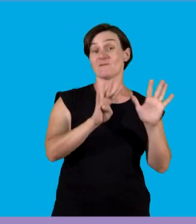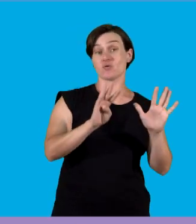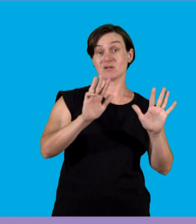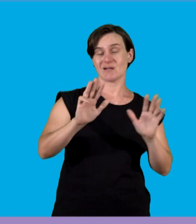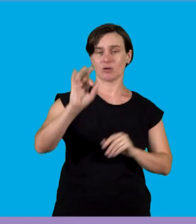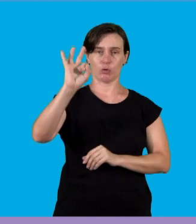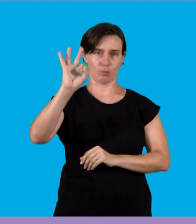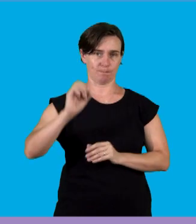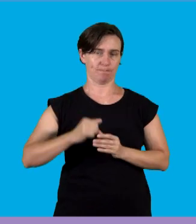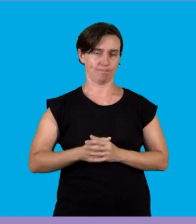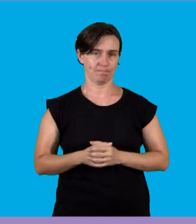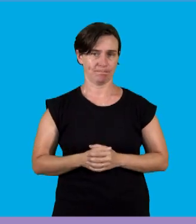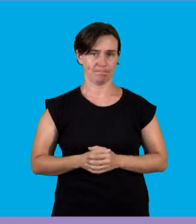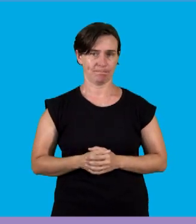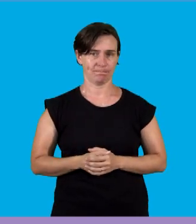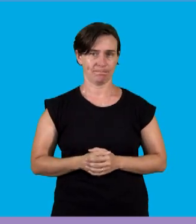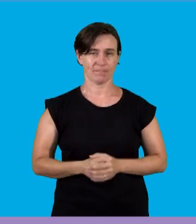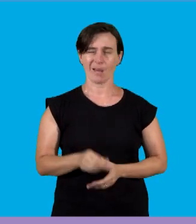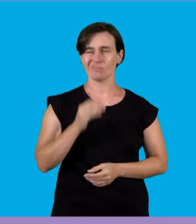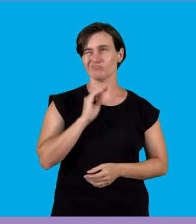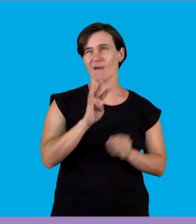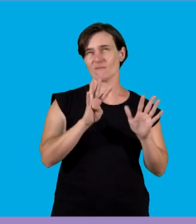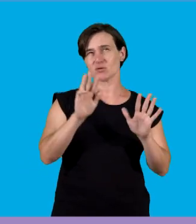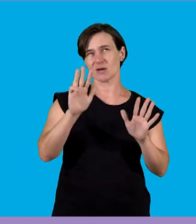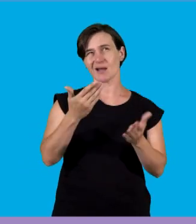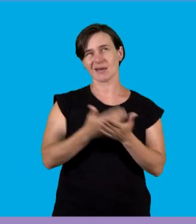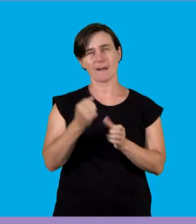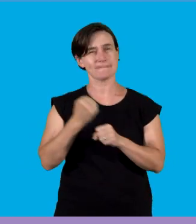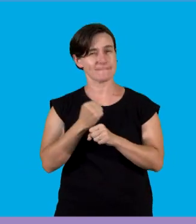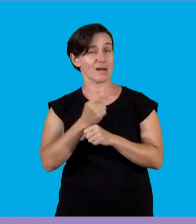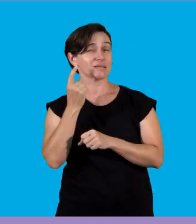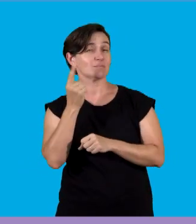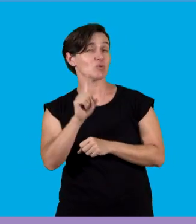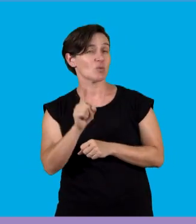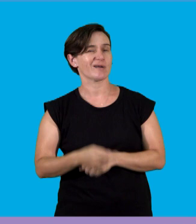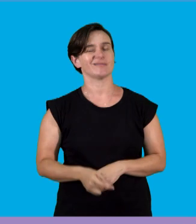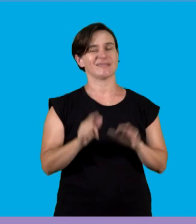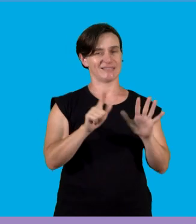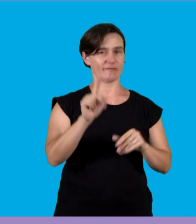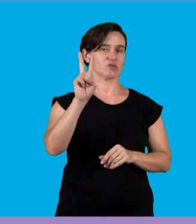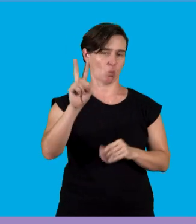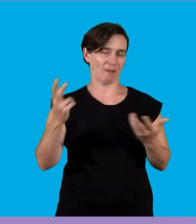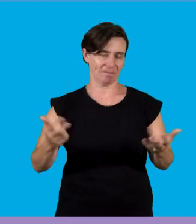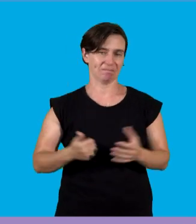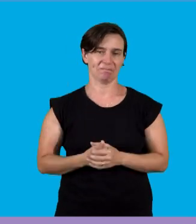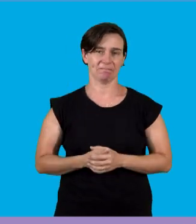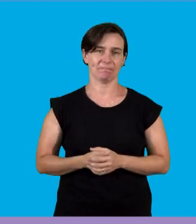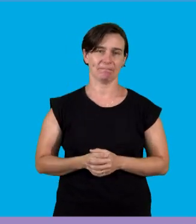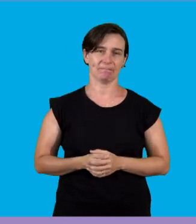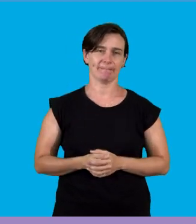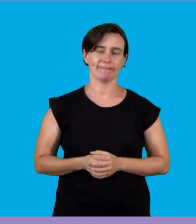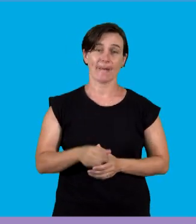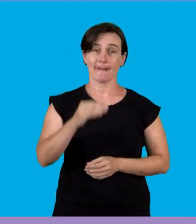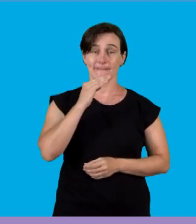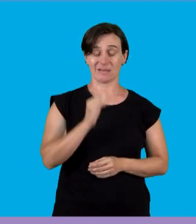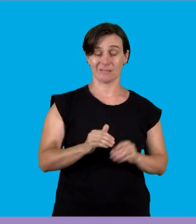a 49 exponent 3. Now we know that 49 can be simplified to 7 squared. So now